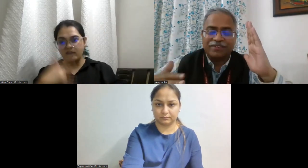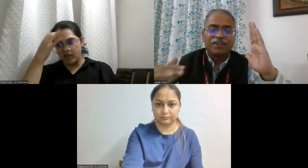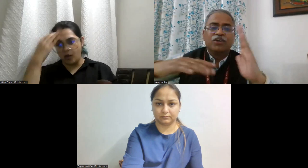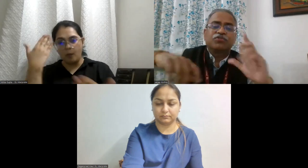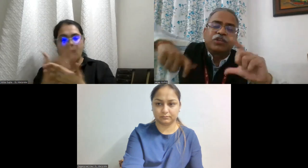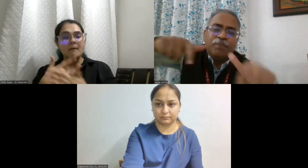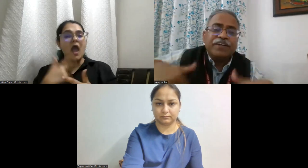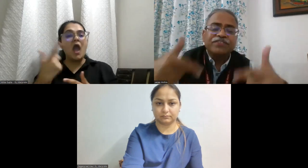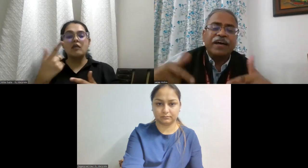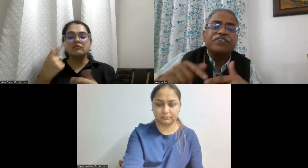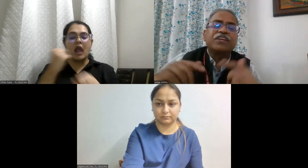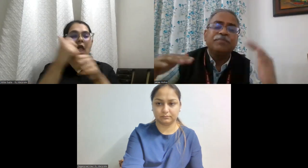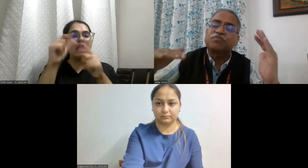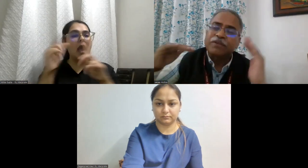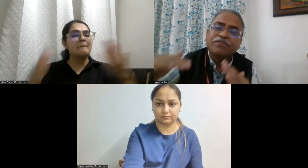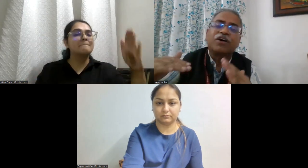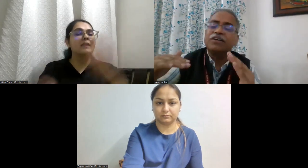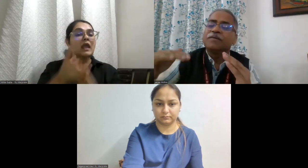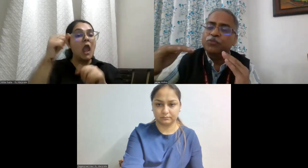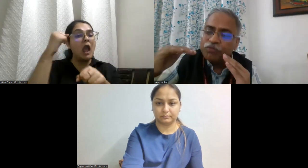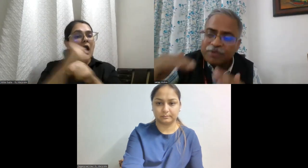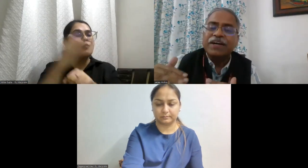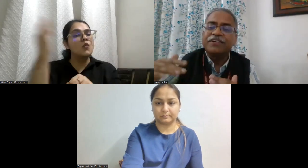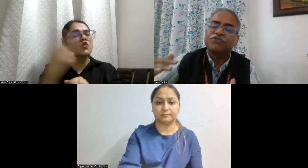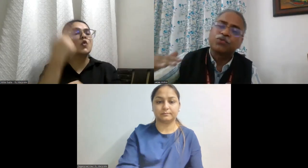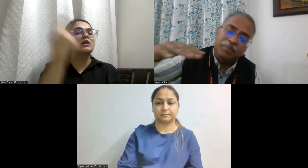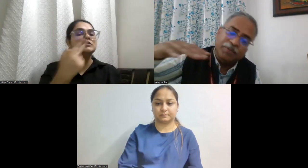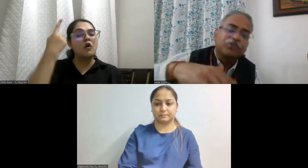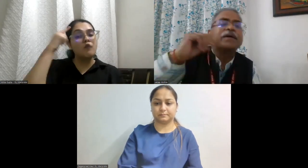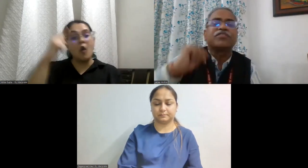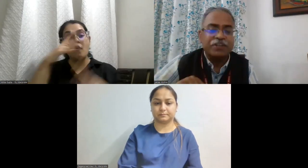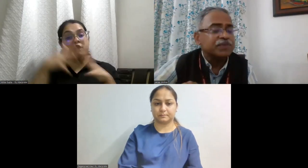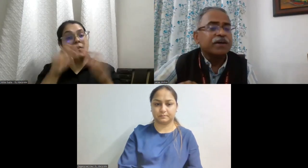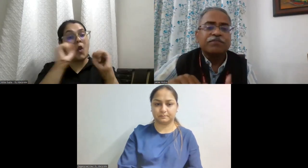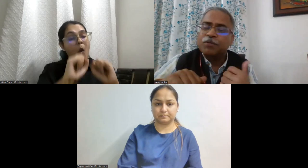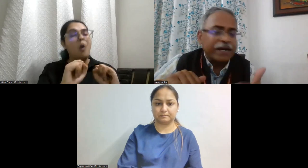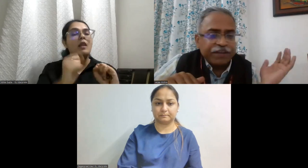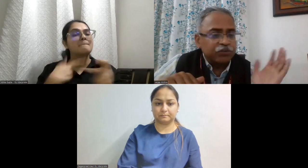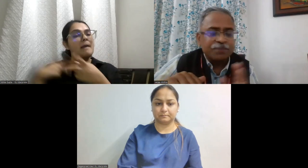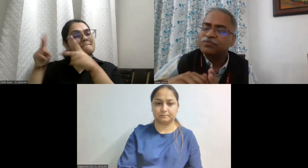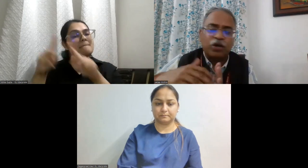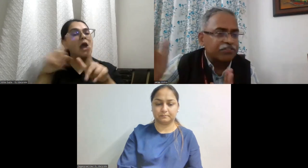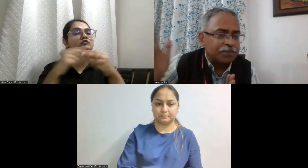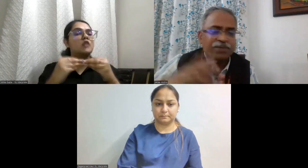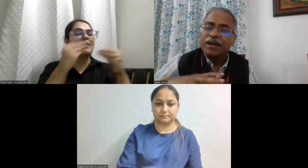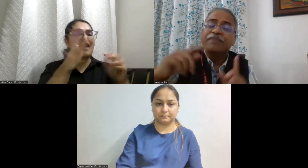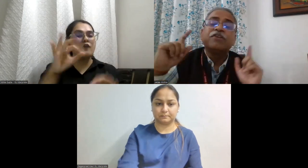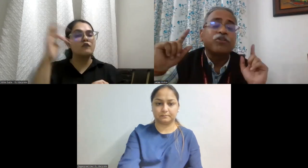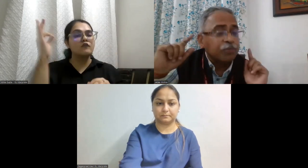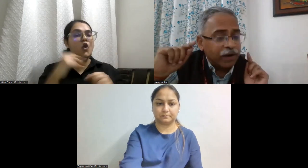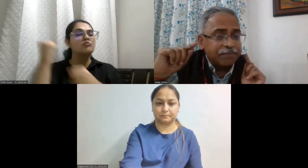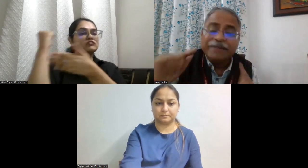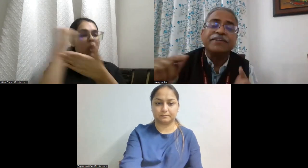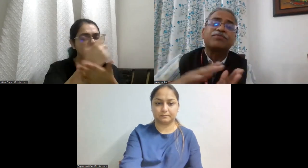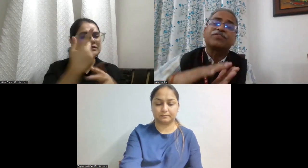career break. So the government is designing a scheme especially for those women scientists to come into the mainstream. We provide fellowships, scholarships, and we